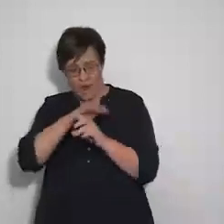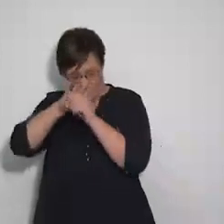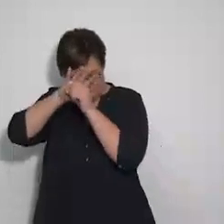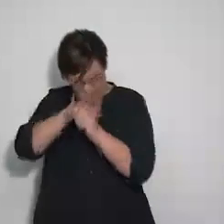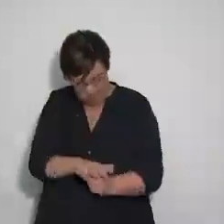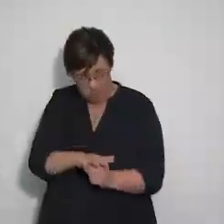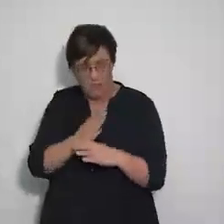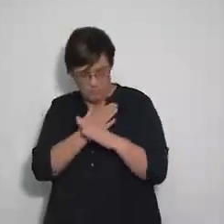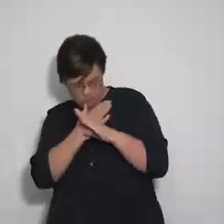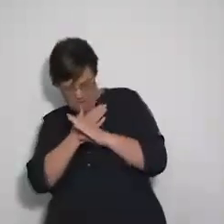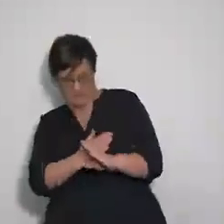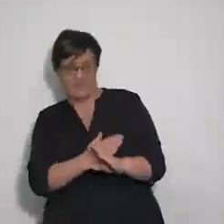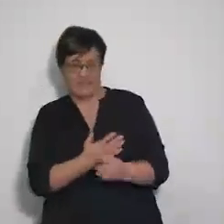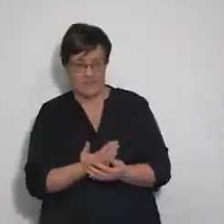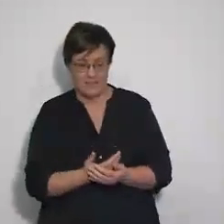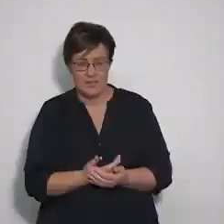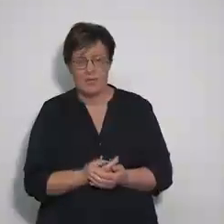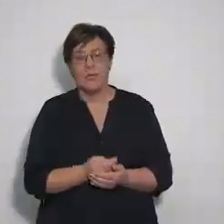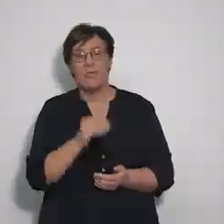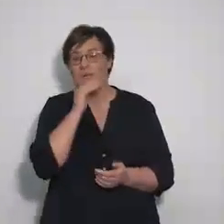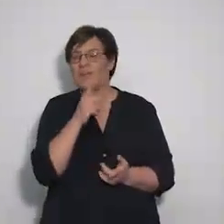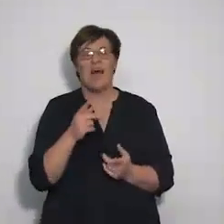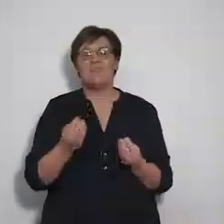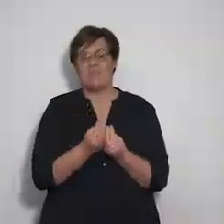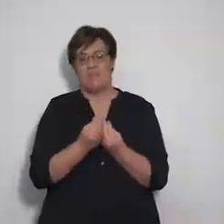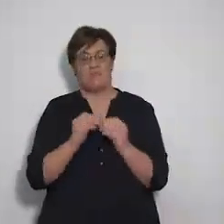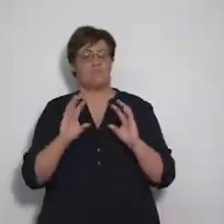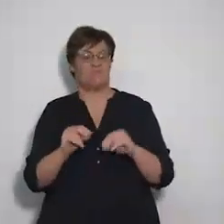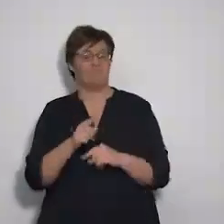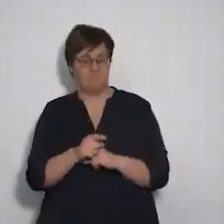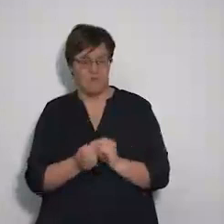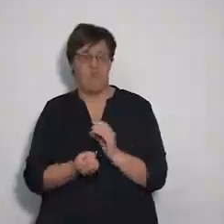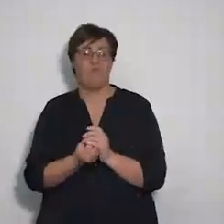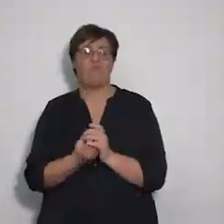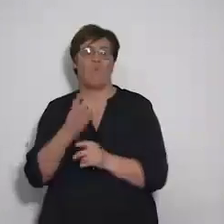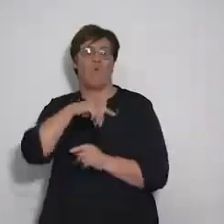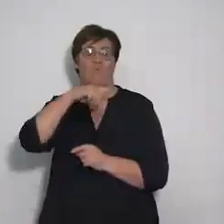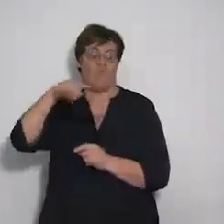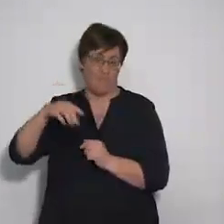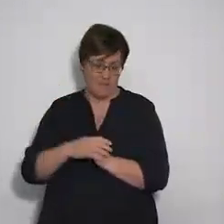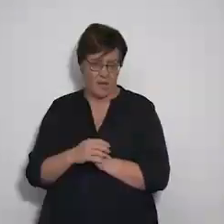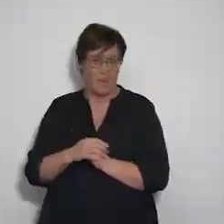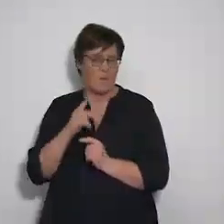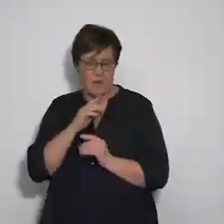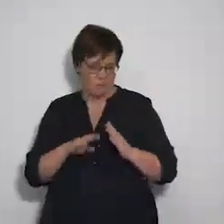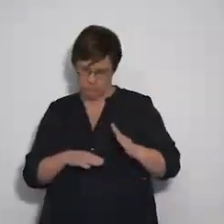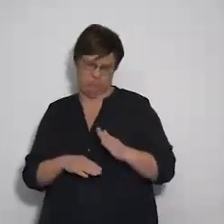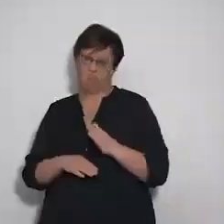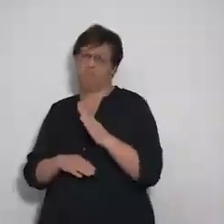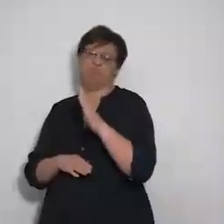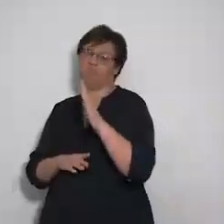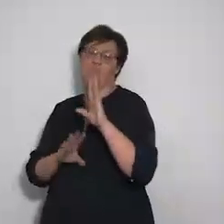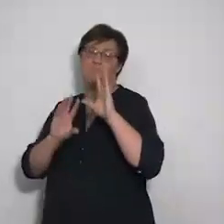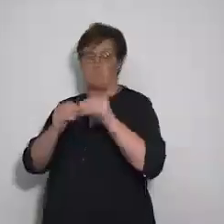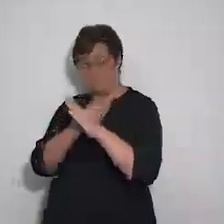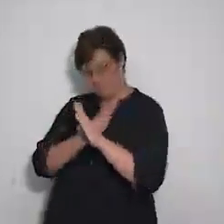The environmental resistance means something is stopping this growth curve from just